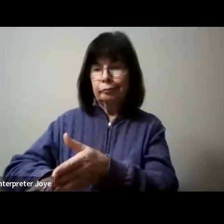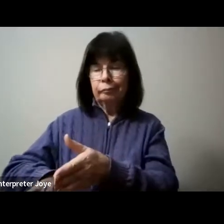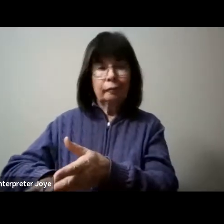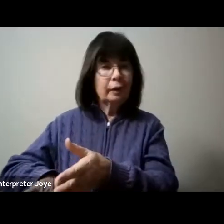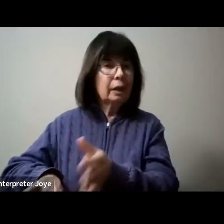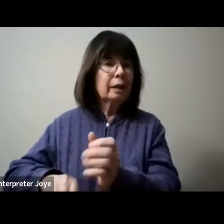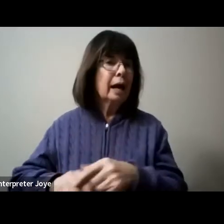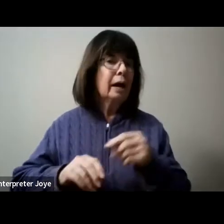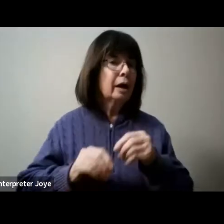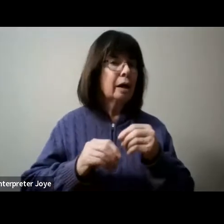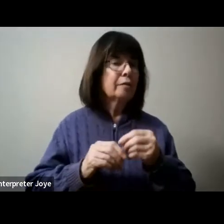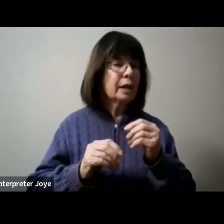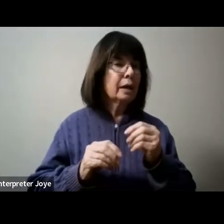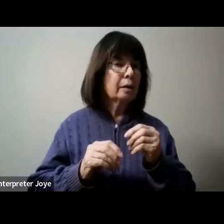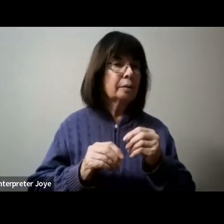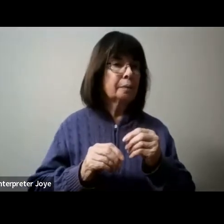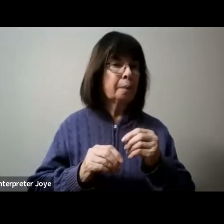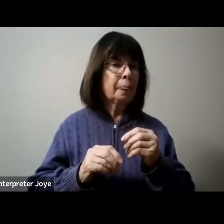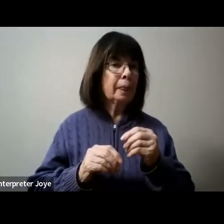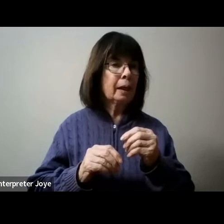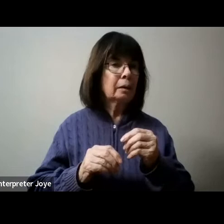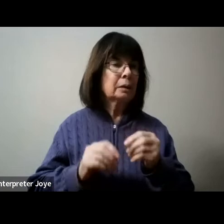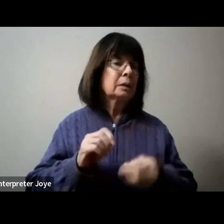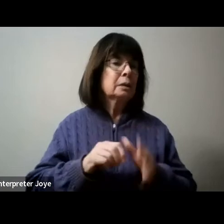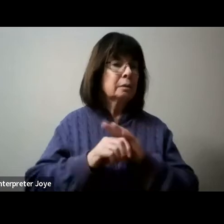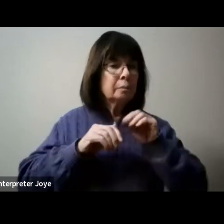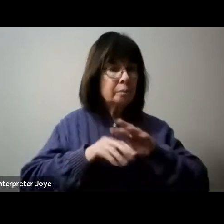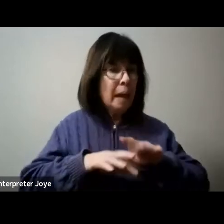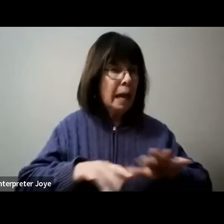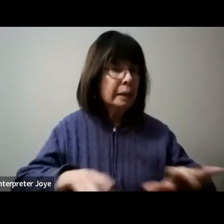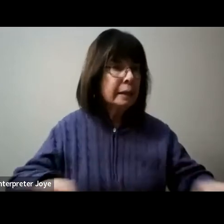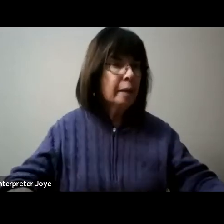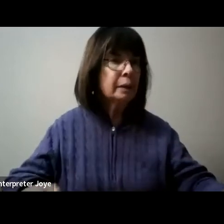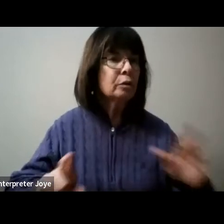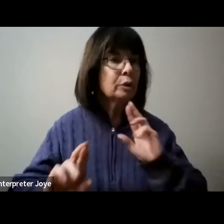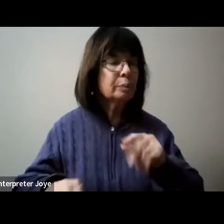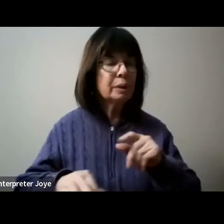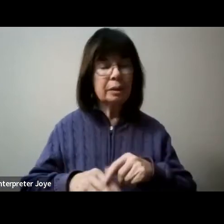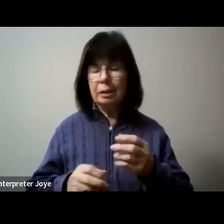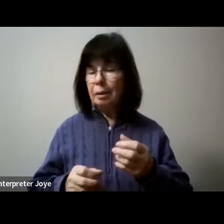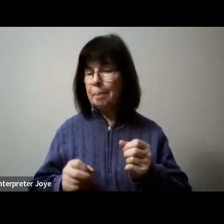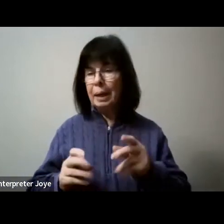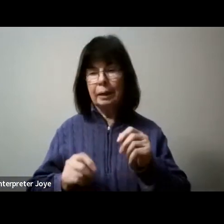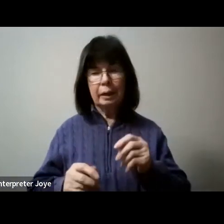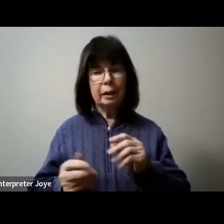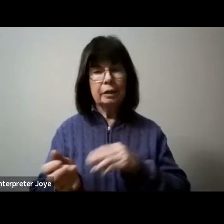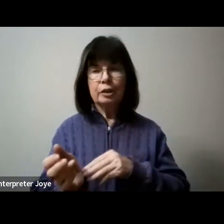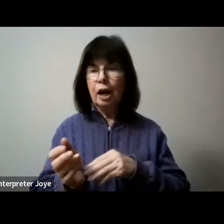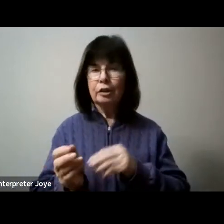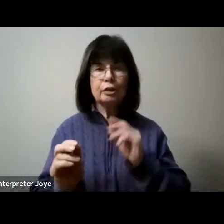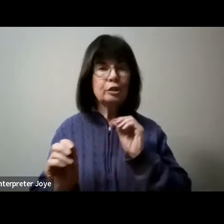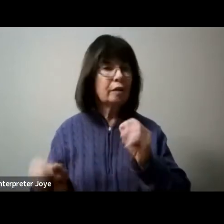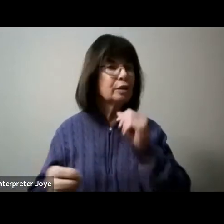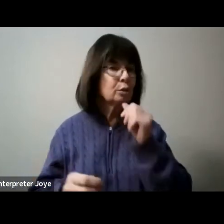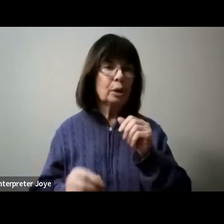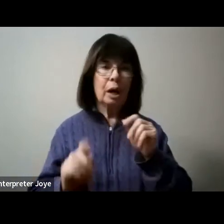of the pandemic response. So a lot of primary care doctors' offices were not vaccinating, they were not testing. And to